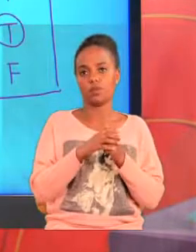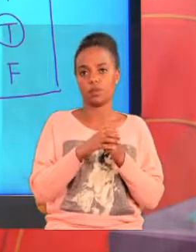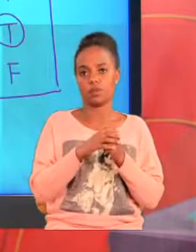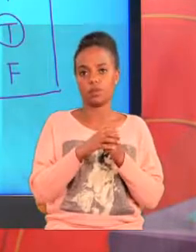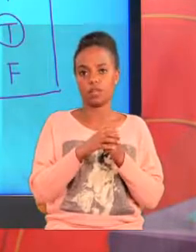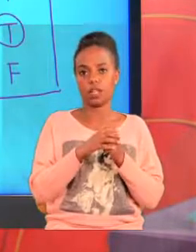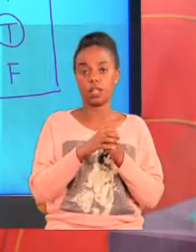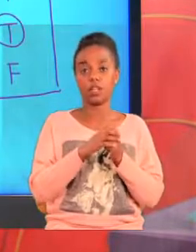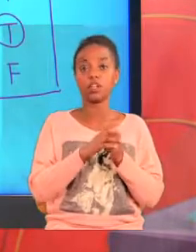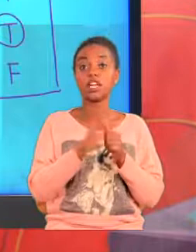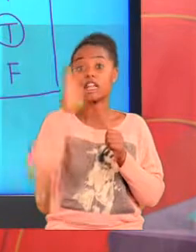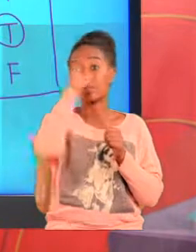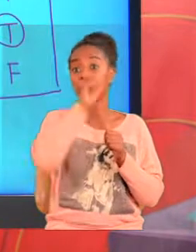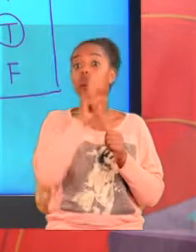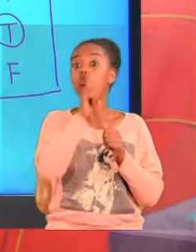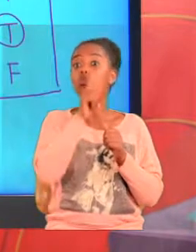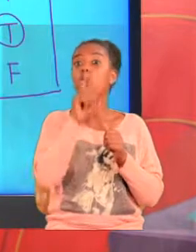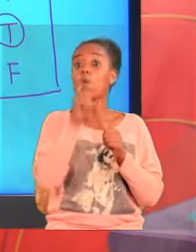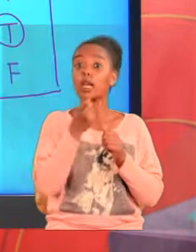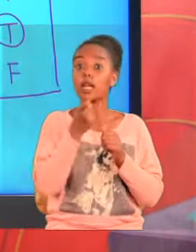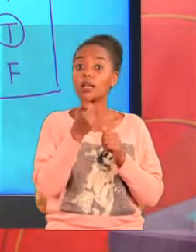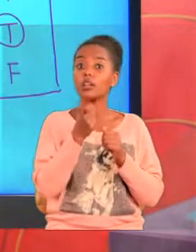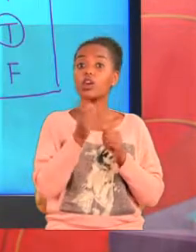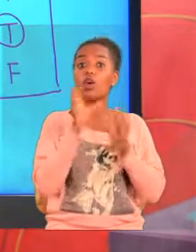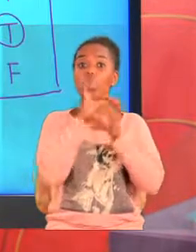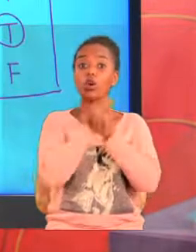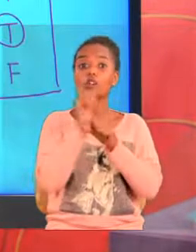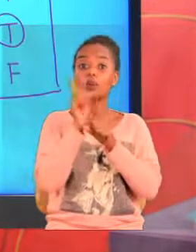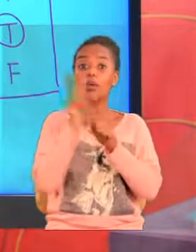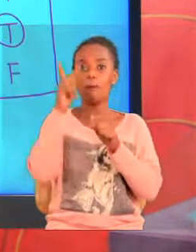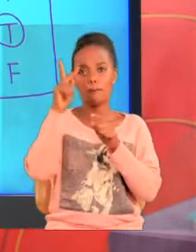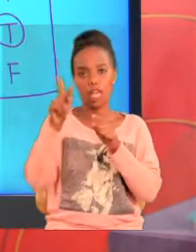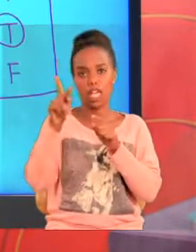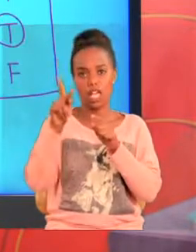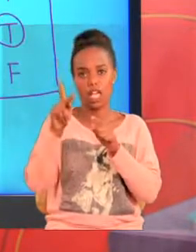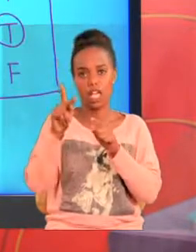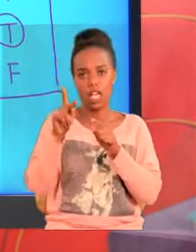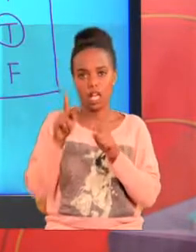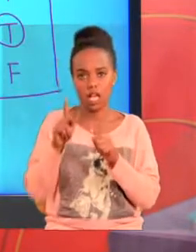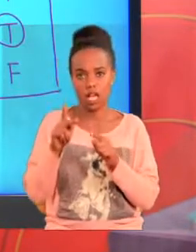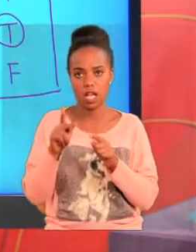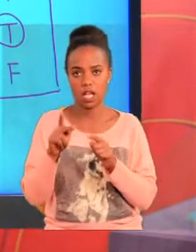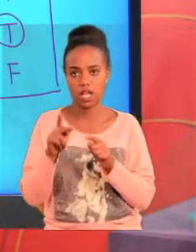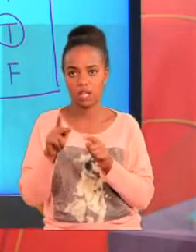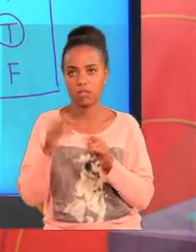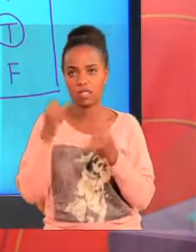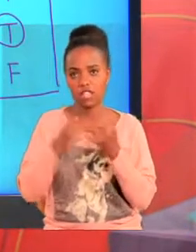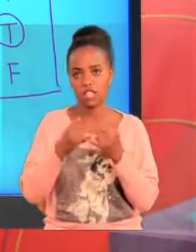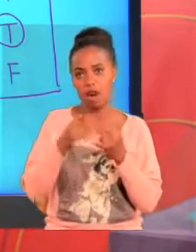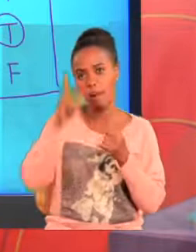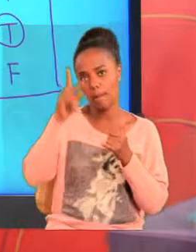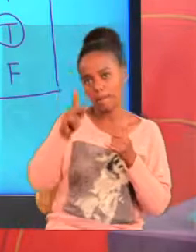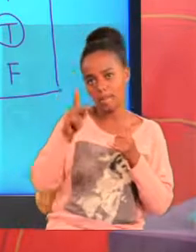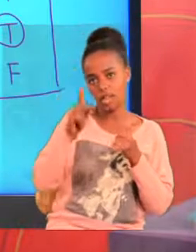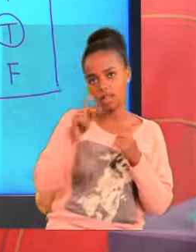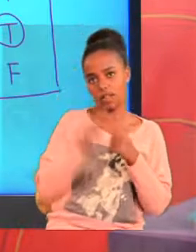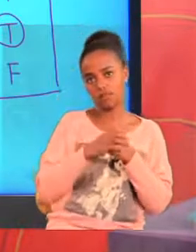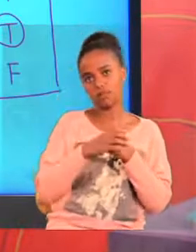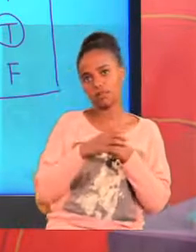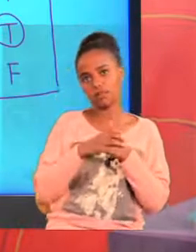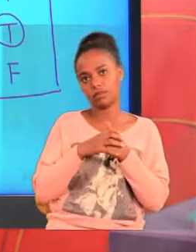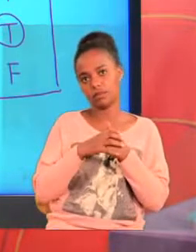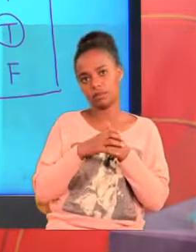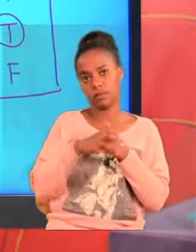Whenever the premises are true, what's our conclusion here? Our conclusion is P. Our conclusion is this column.